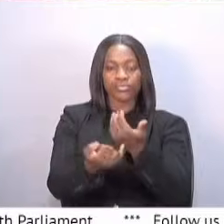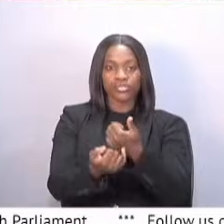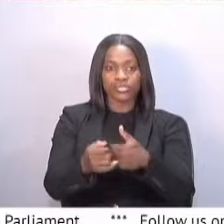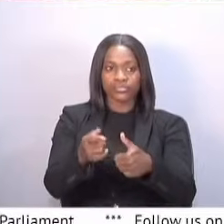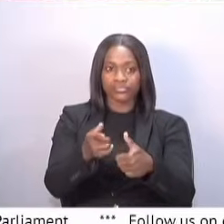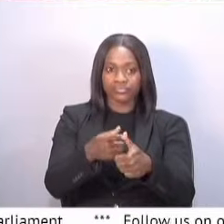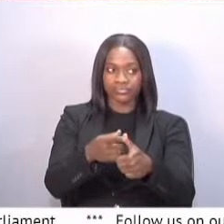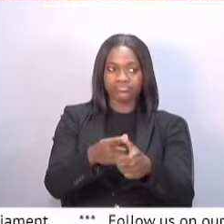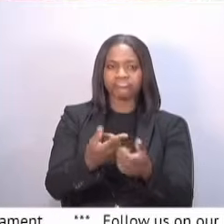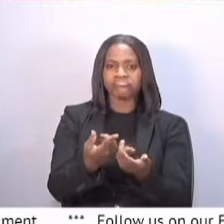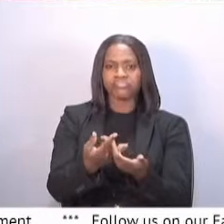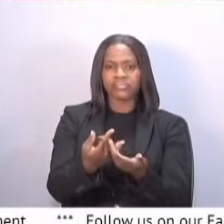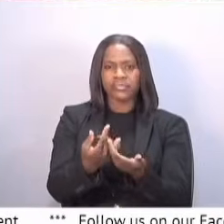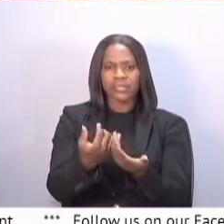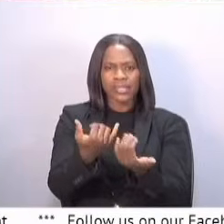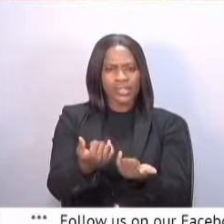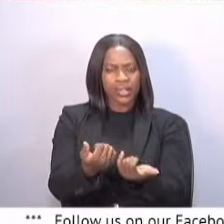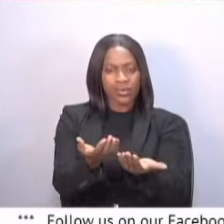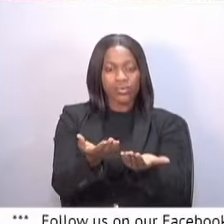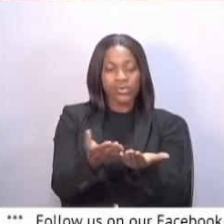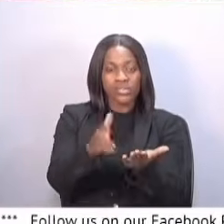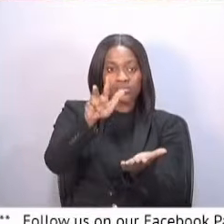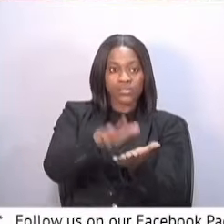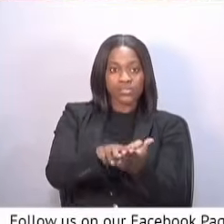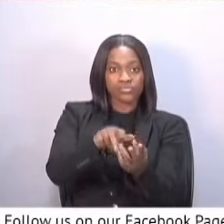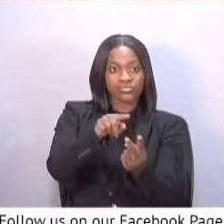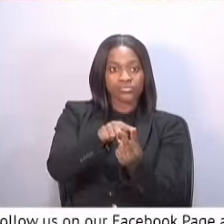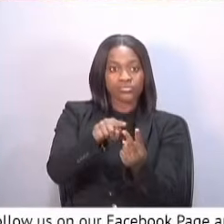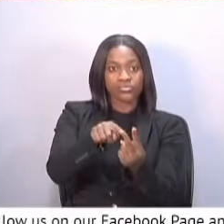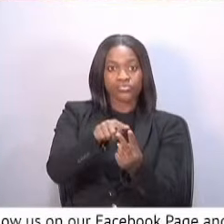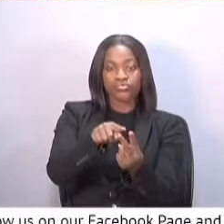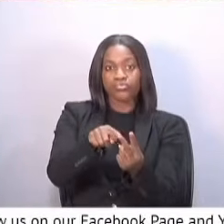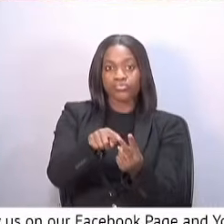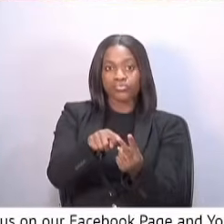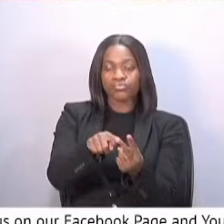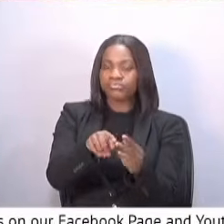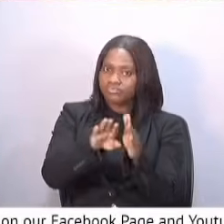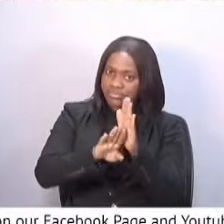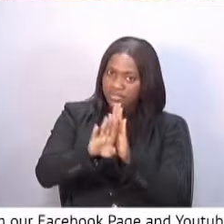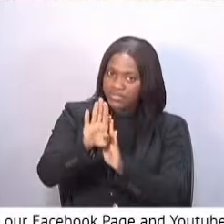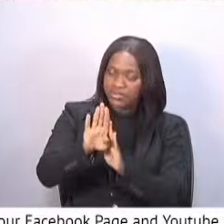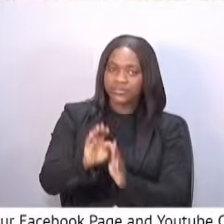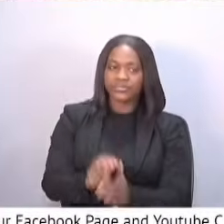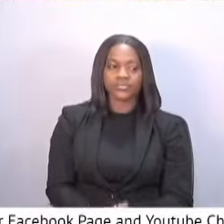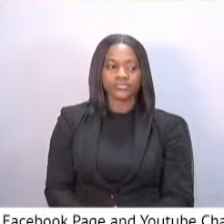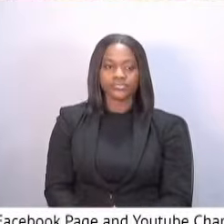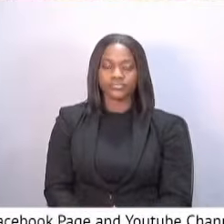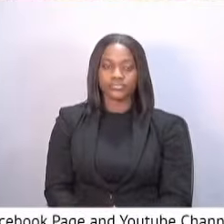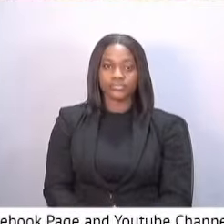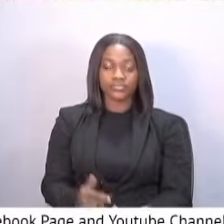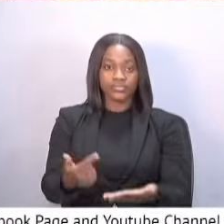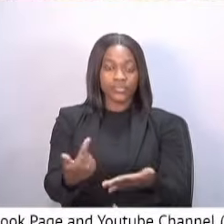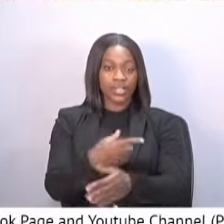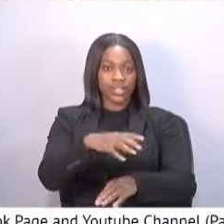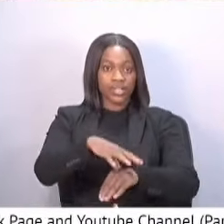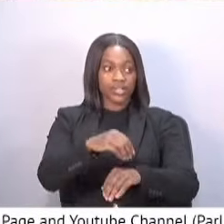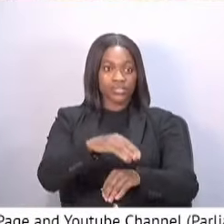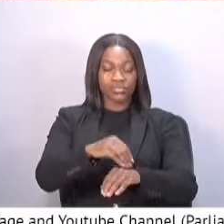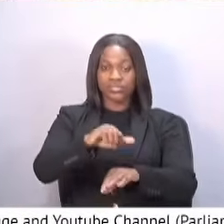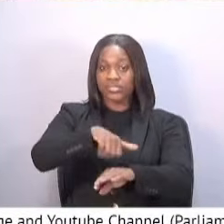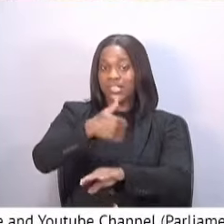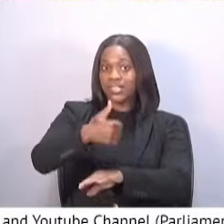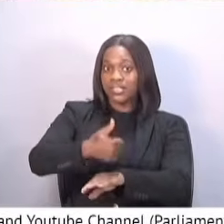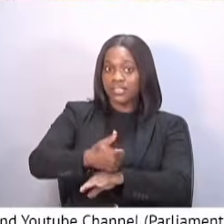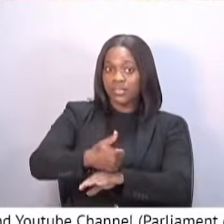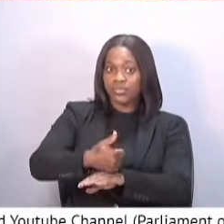is under validation and 2 are still in development. The Ghana-Sweden has